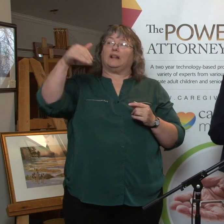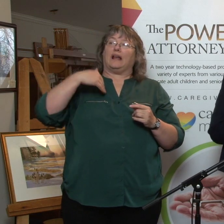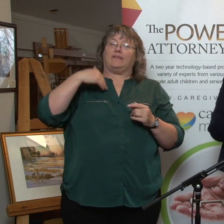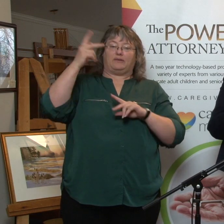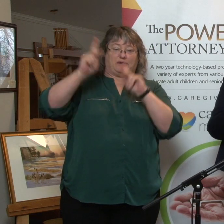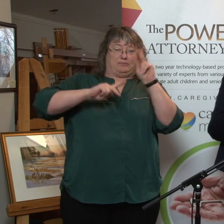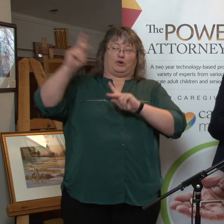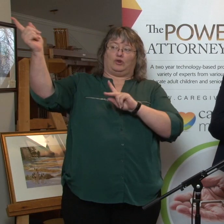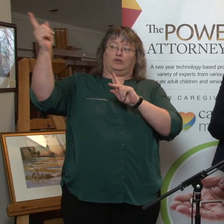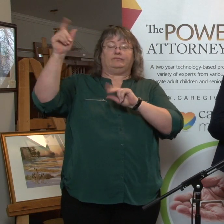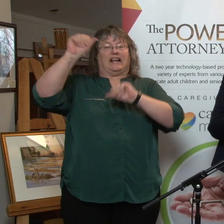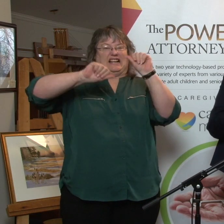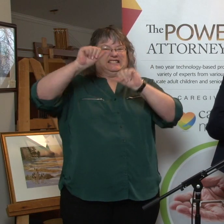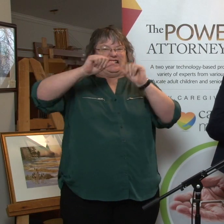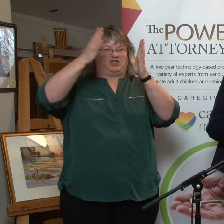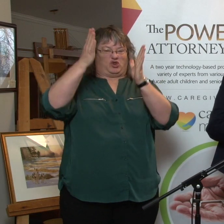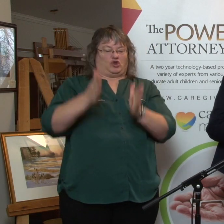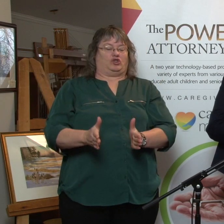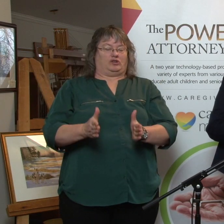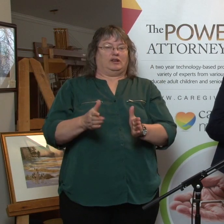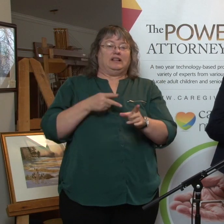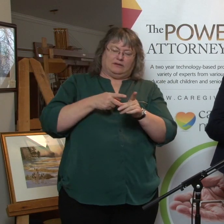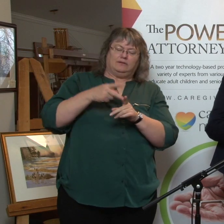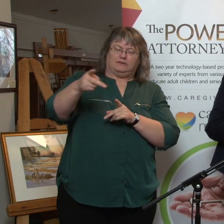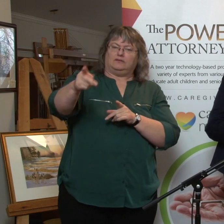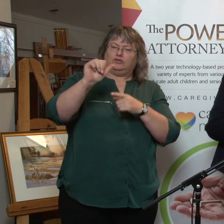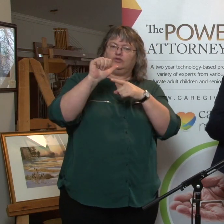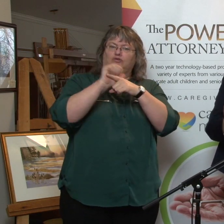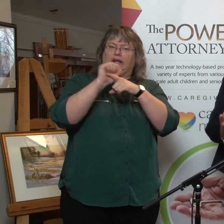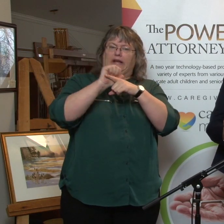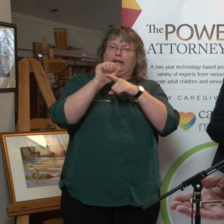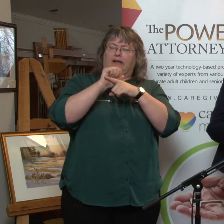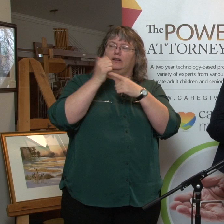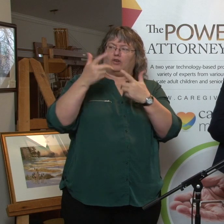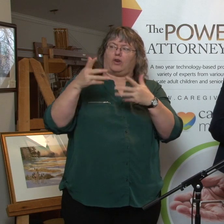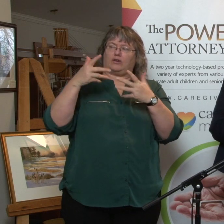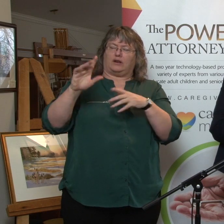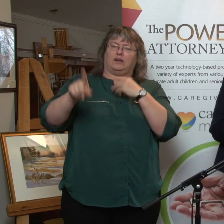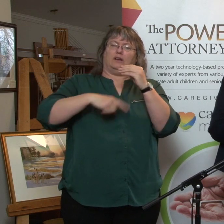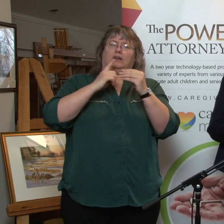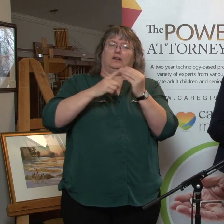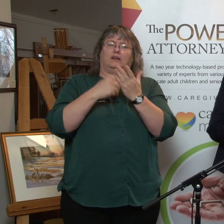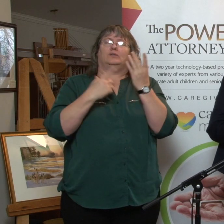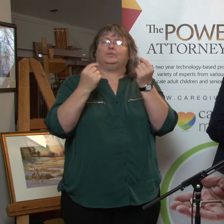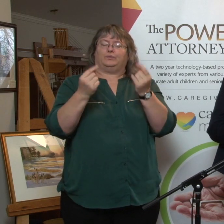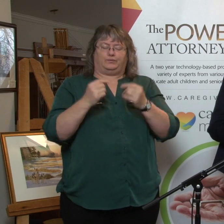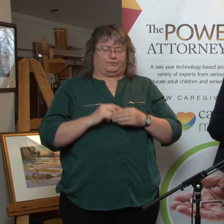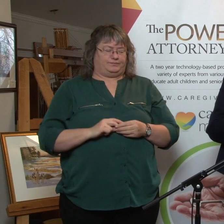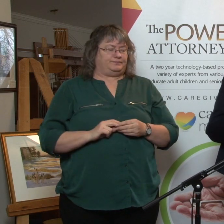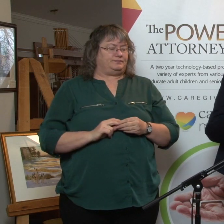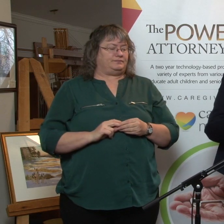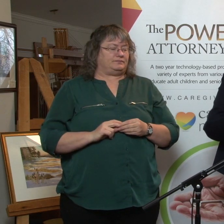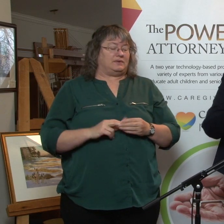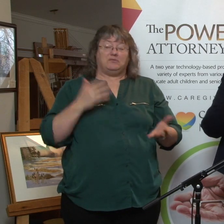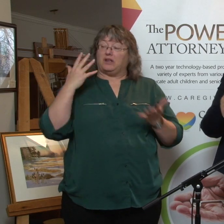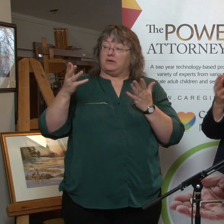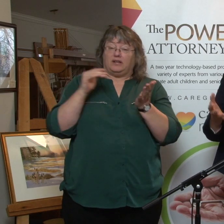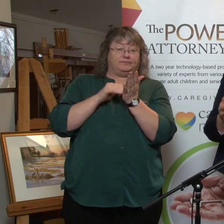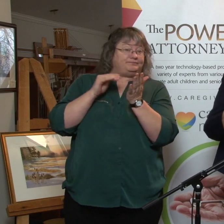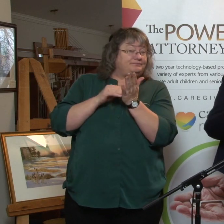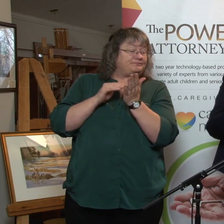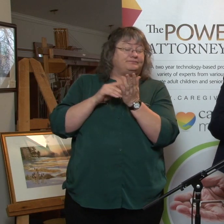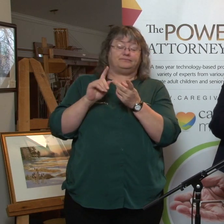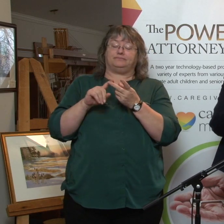an assessor is a professional who has training. They've had training as to what to do. And it could be a doctor, it